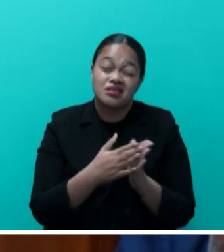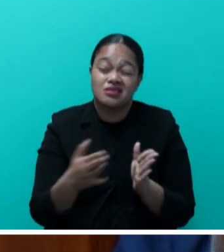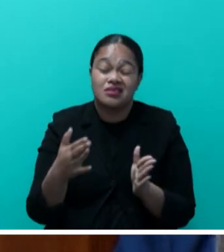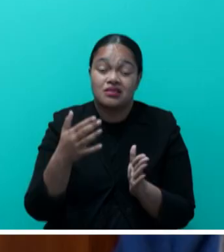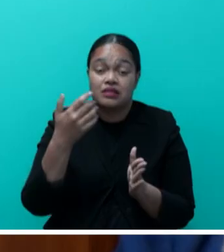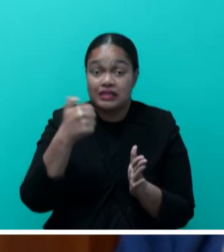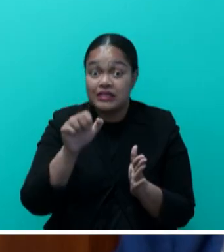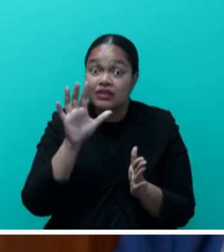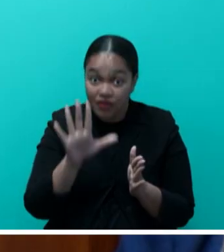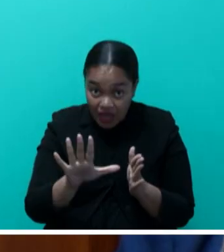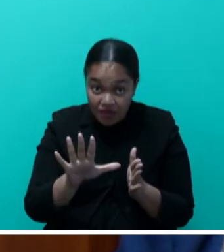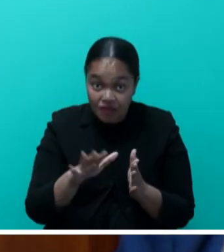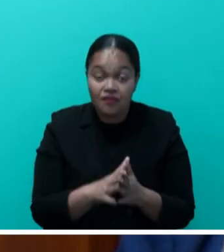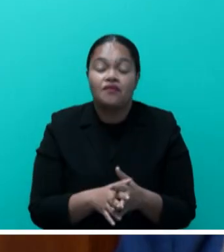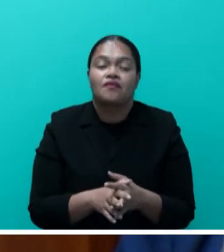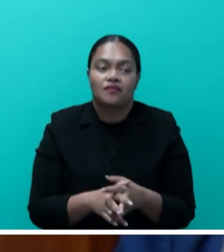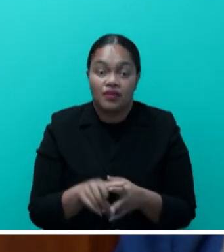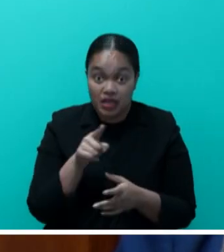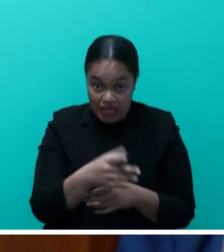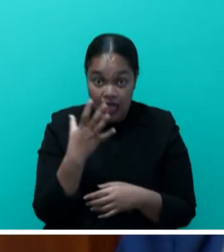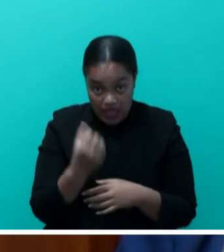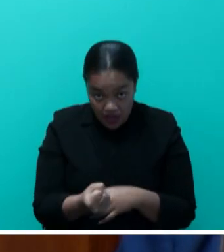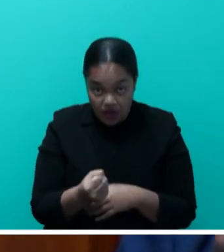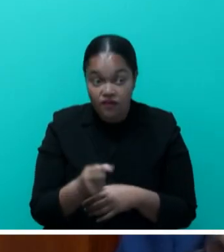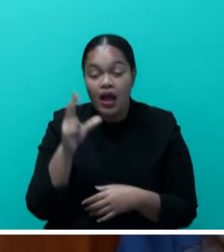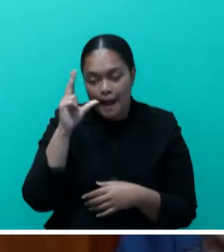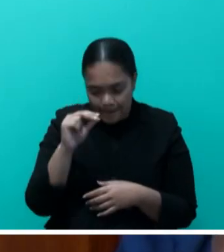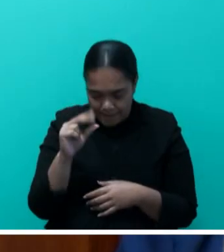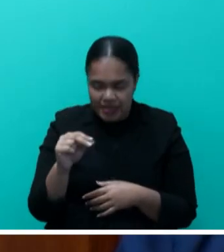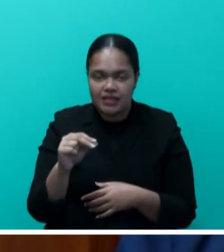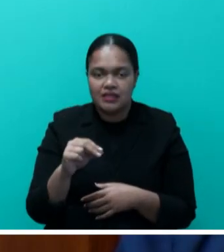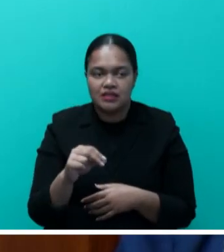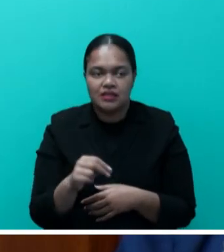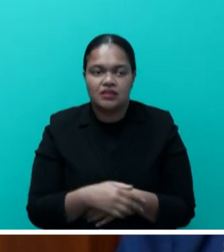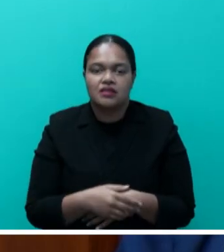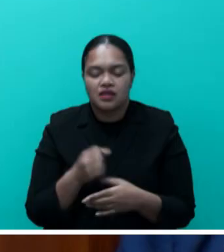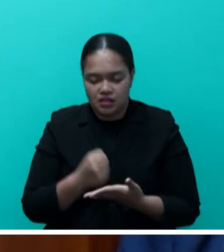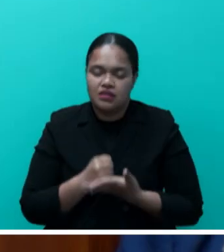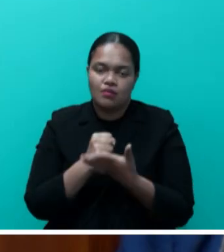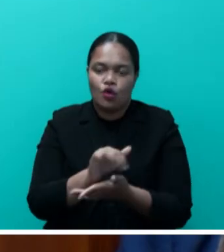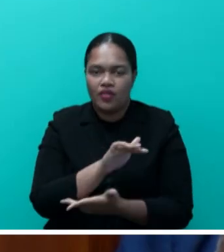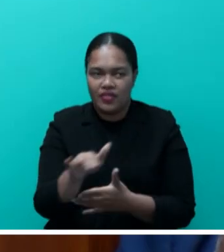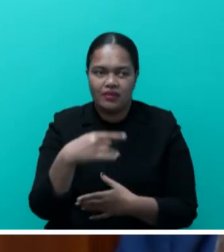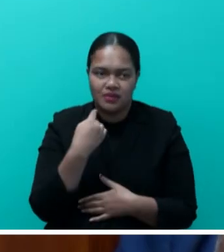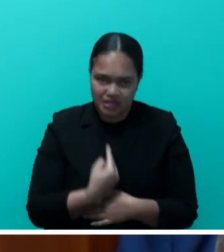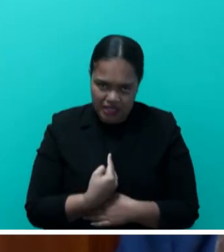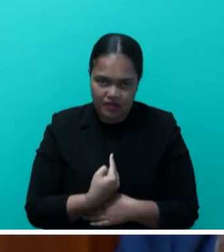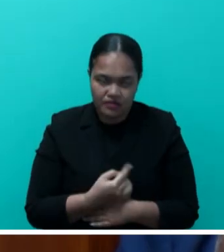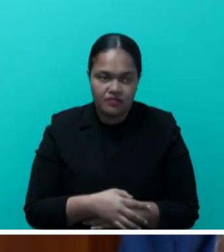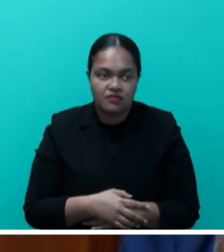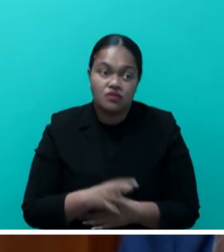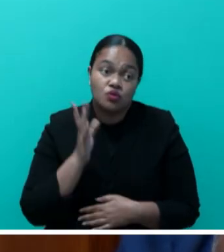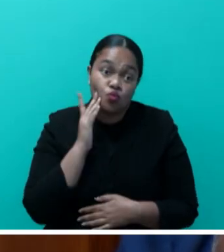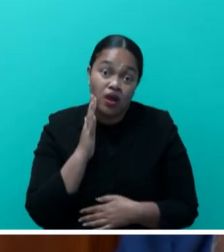65 where they have the ability to support themselves, Honourable Speaker. When it